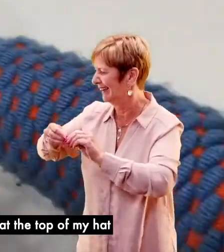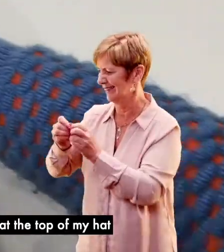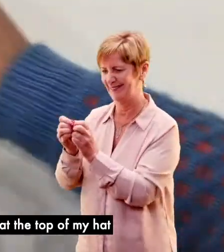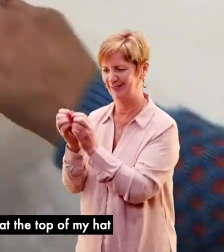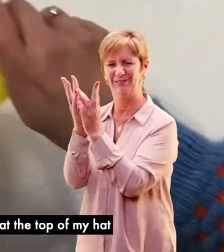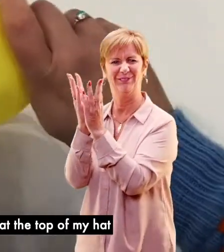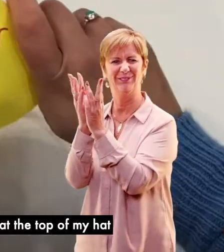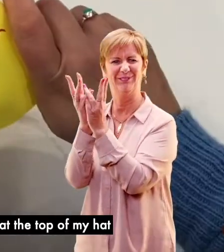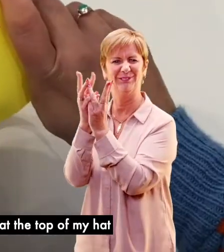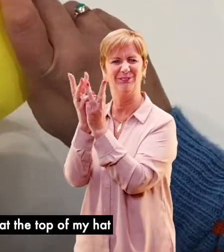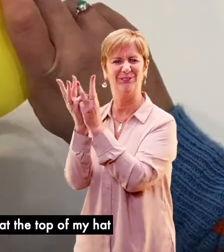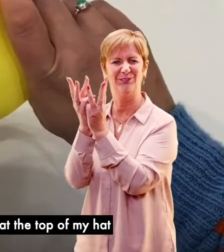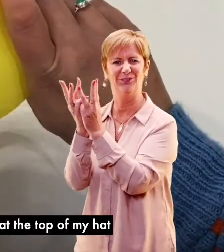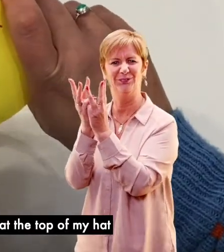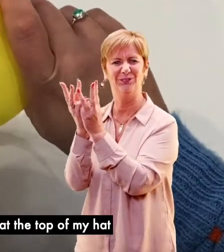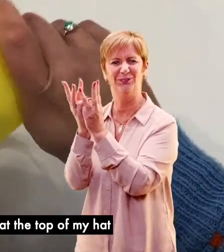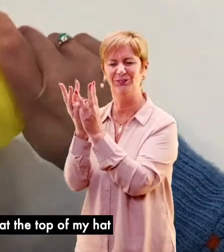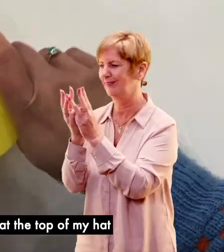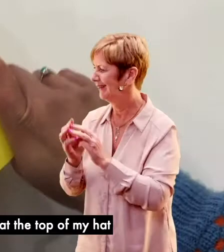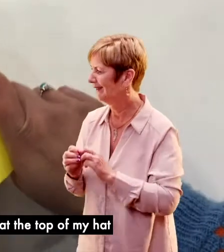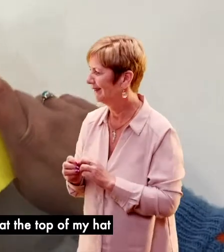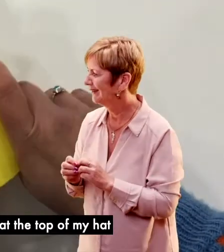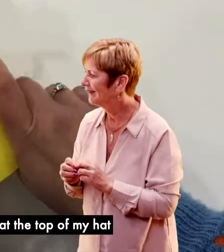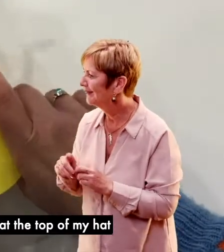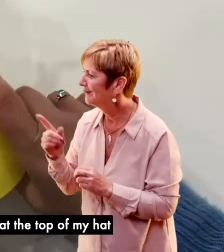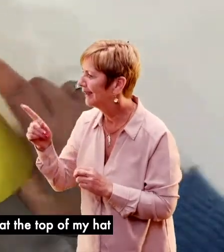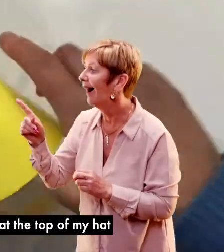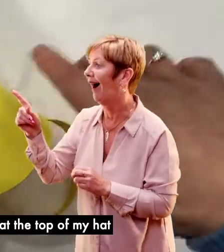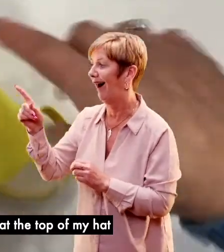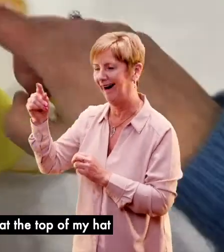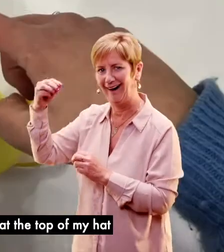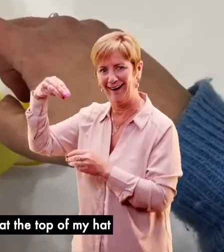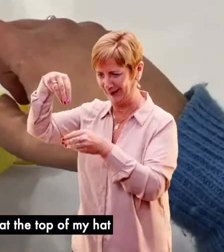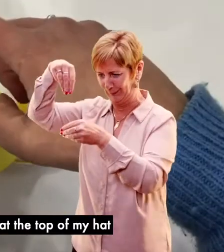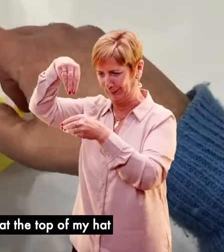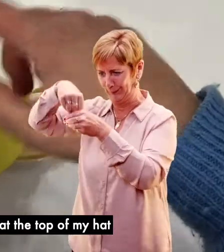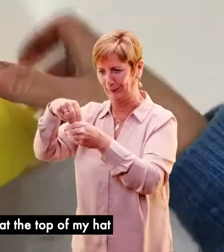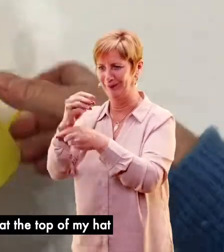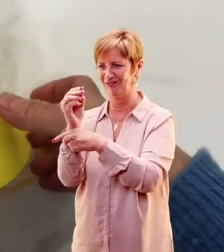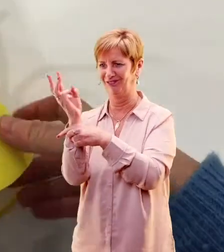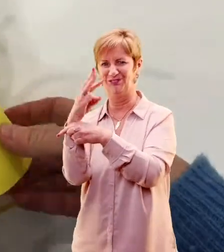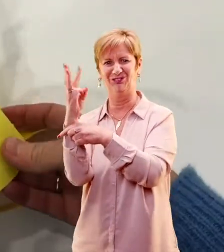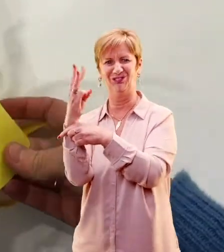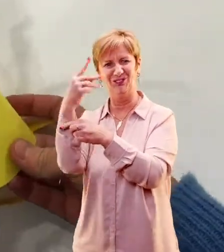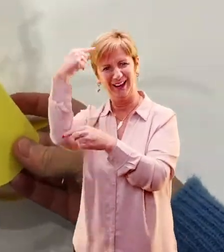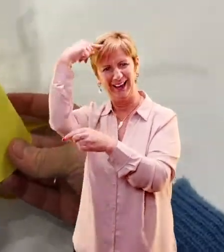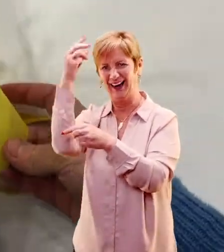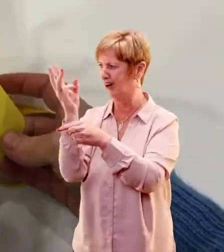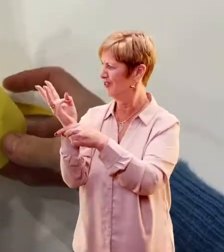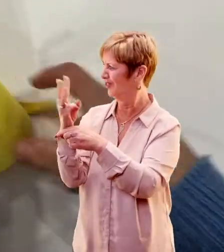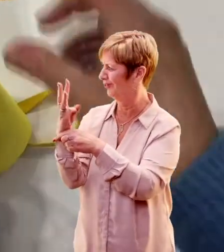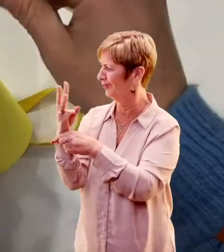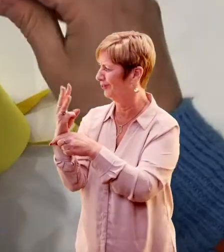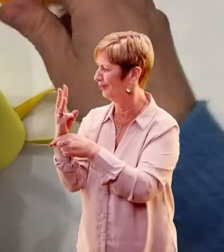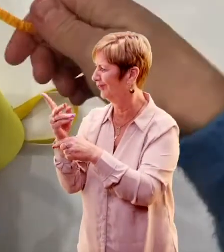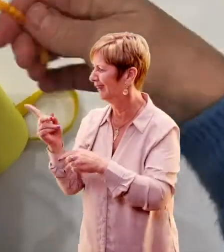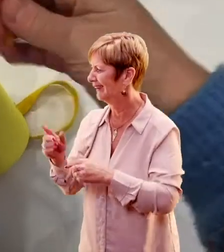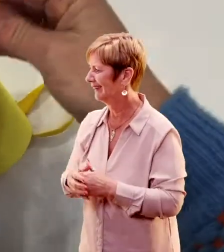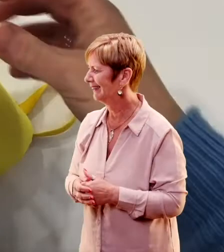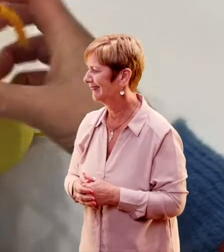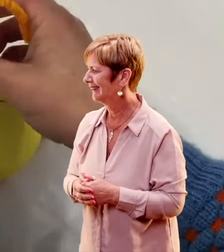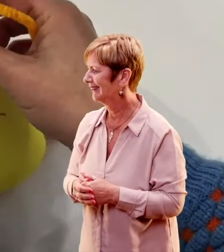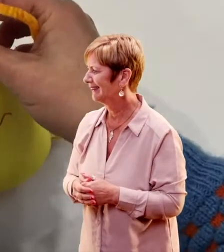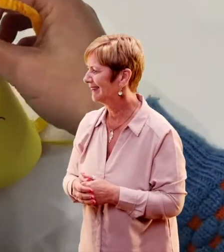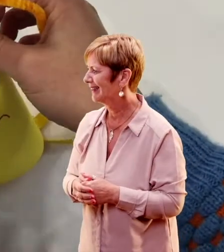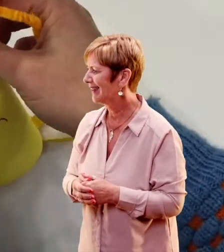Now I'm going to poke my hair inside the hole at the top of my hat and style my monster hair.